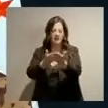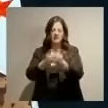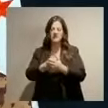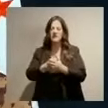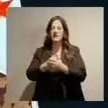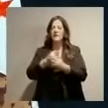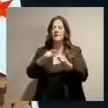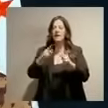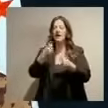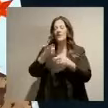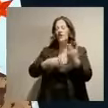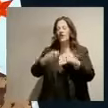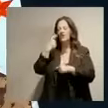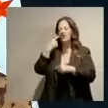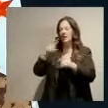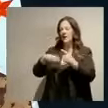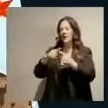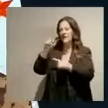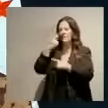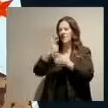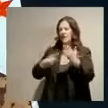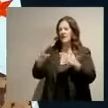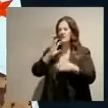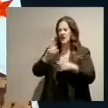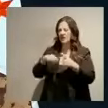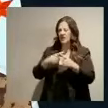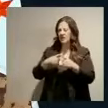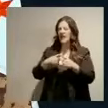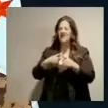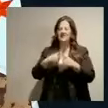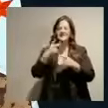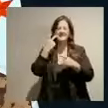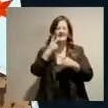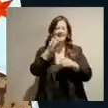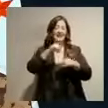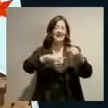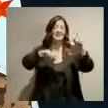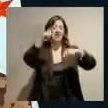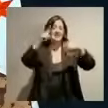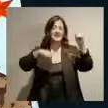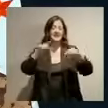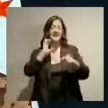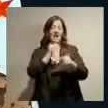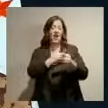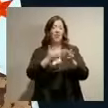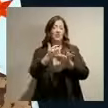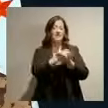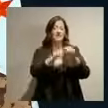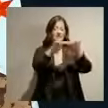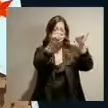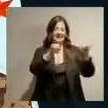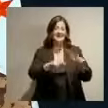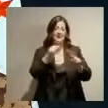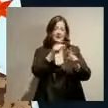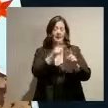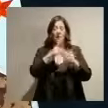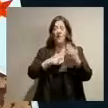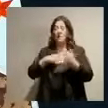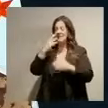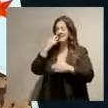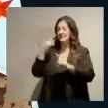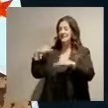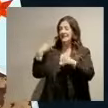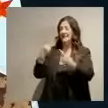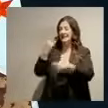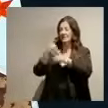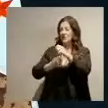is the governor talked about this inherent volatility that we have in our revenue system and what we experienced, particularly over the last